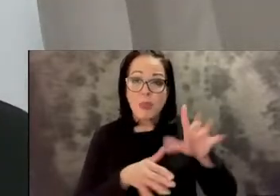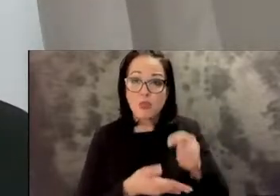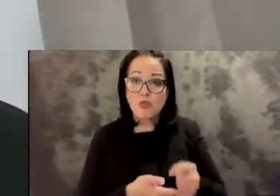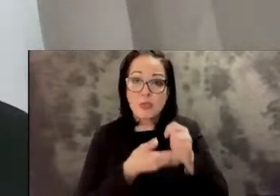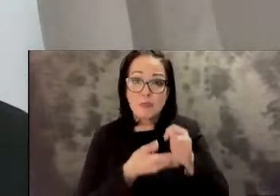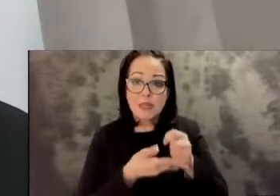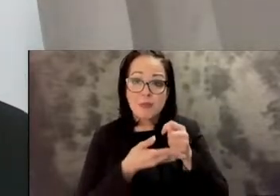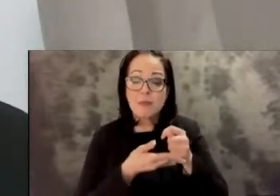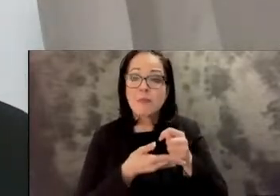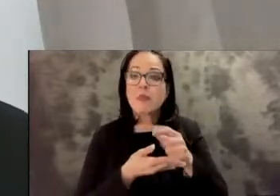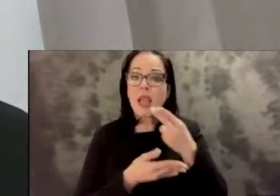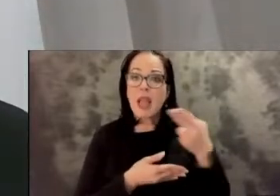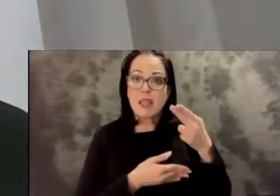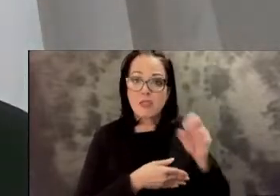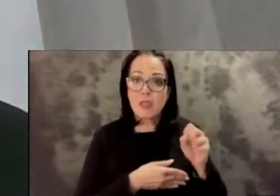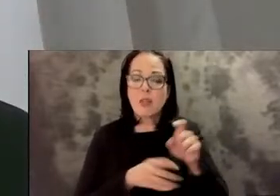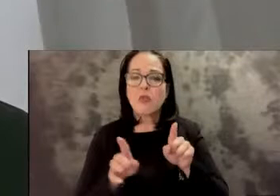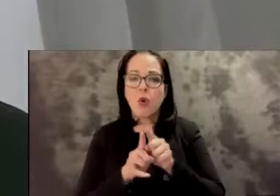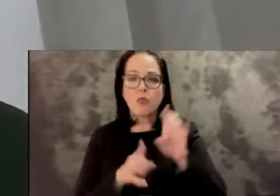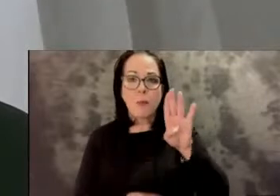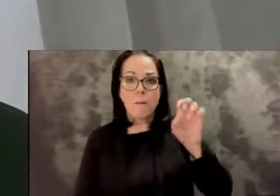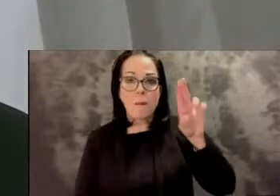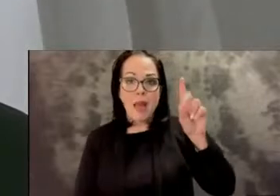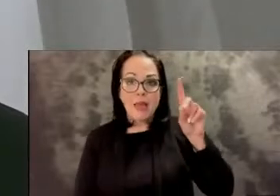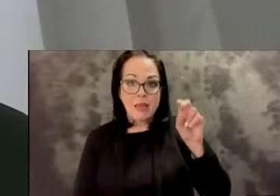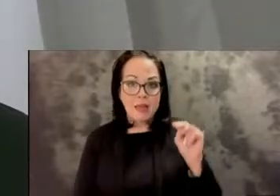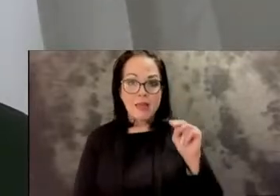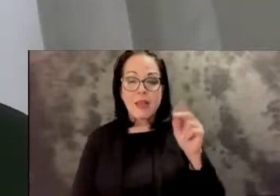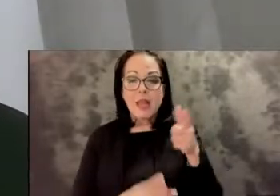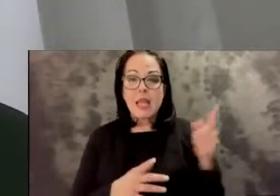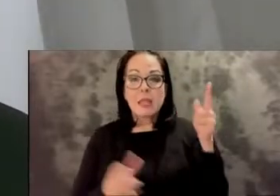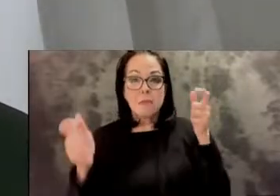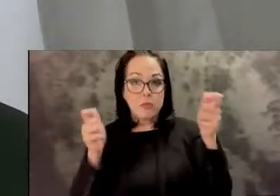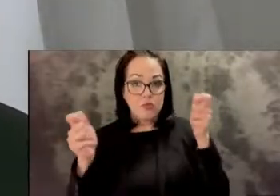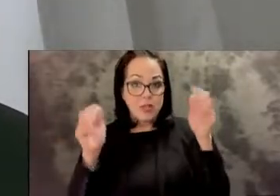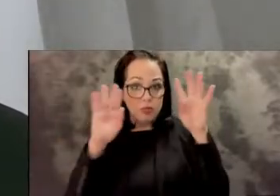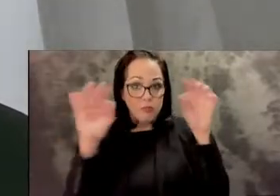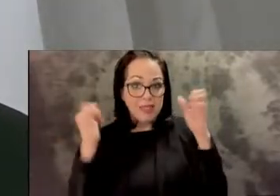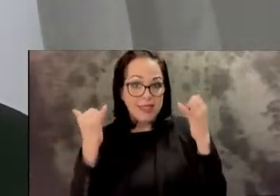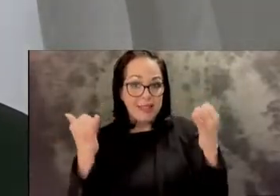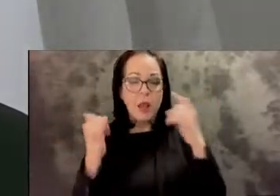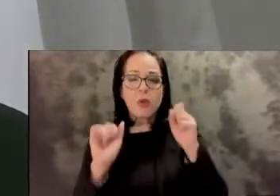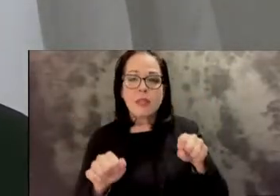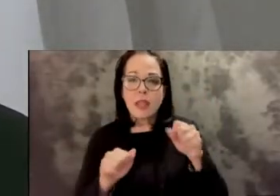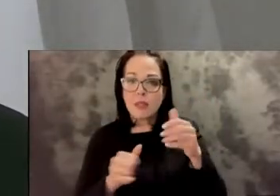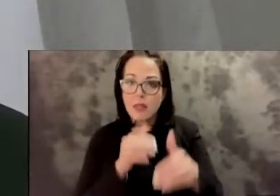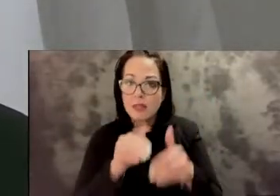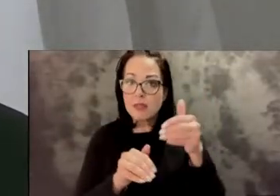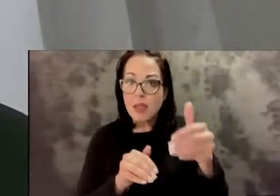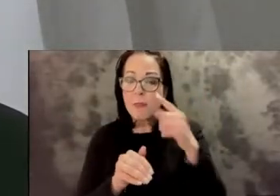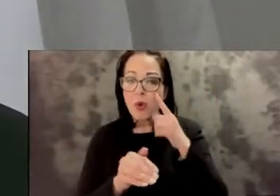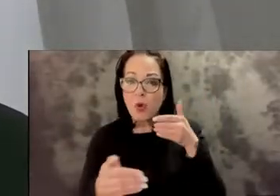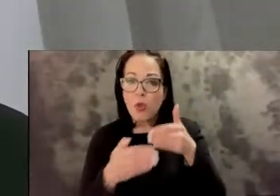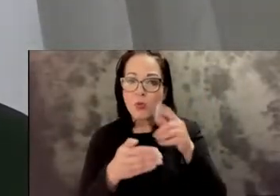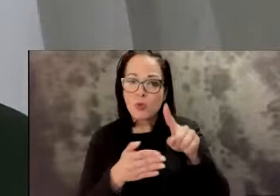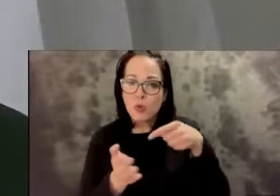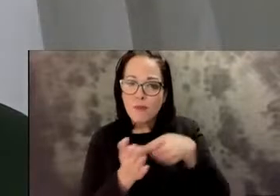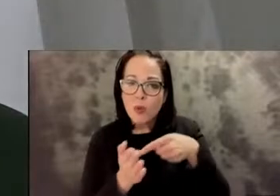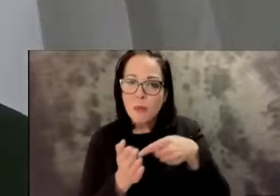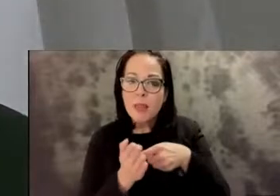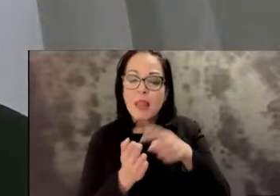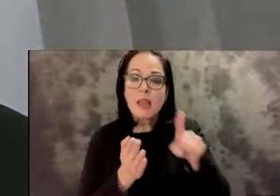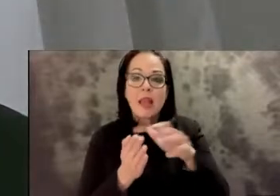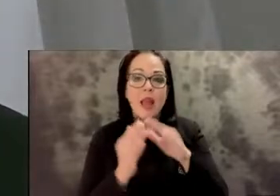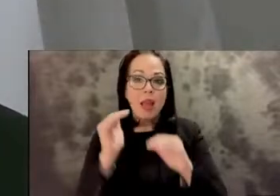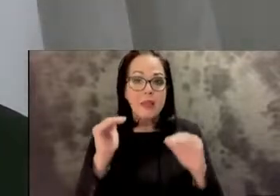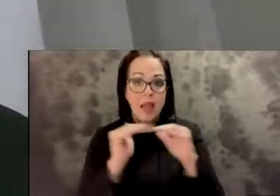HHS and the Biden administration can take a step towards ensuring treatment affordability and health equity by requiring commercial